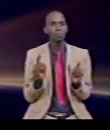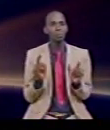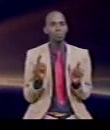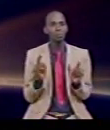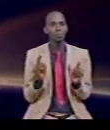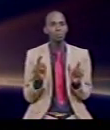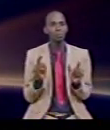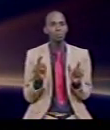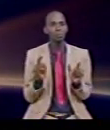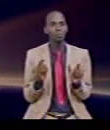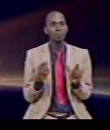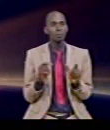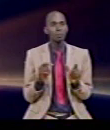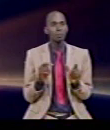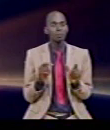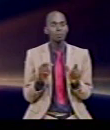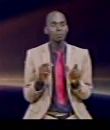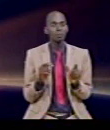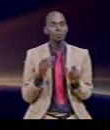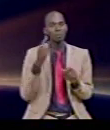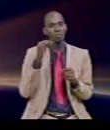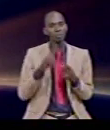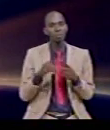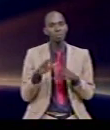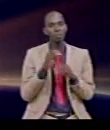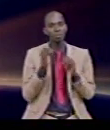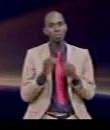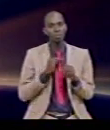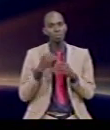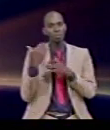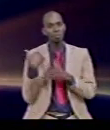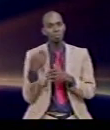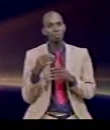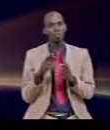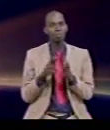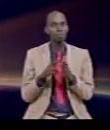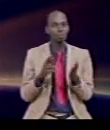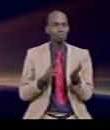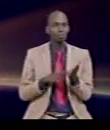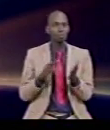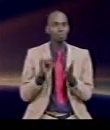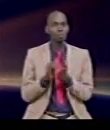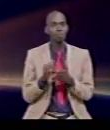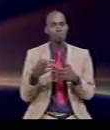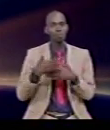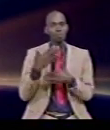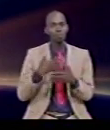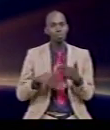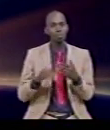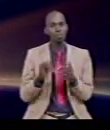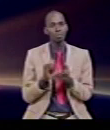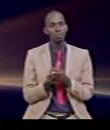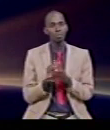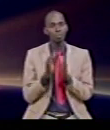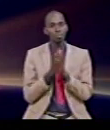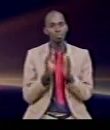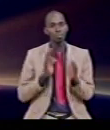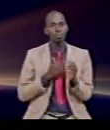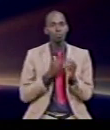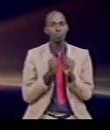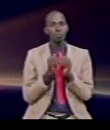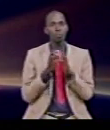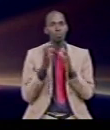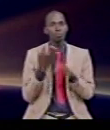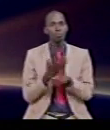so he would also finish in you the same grace also. Therefore, as ye abound in everything, in faith